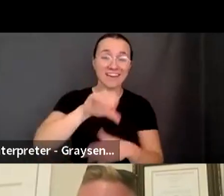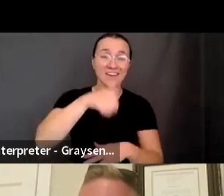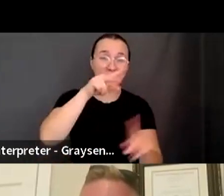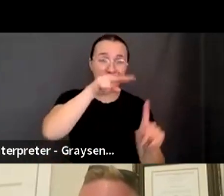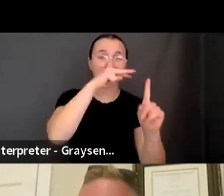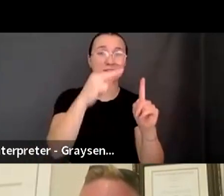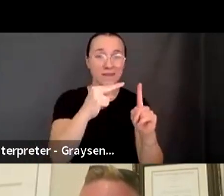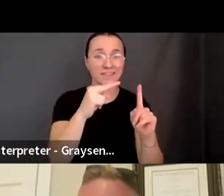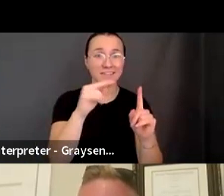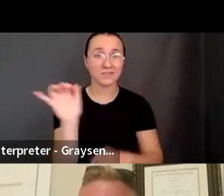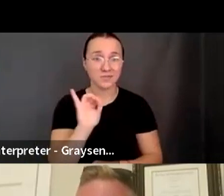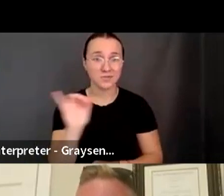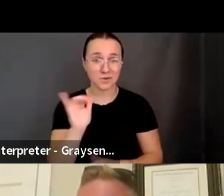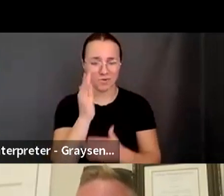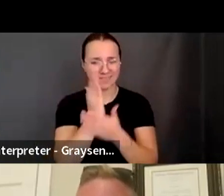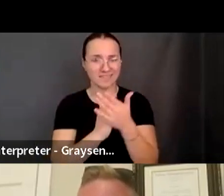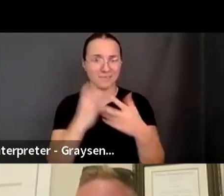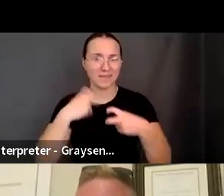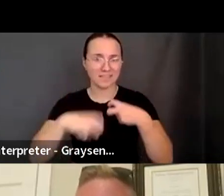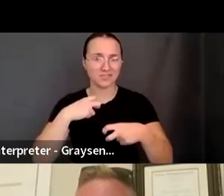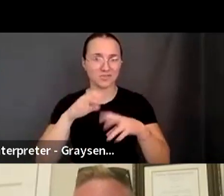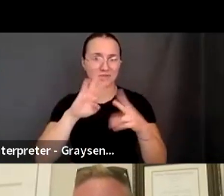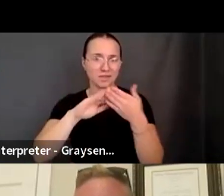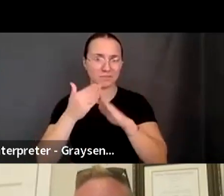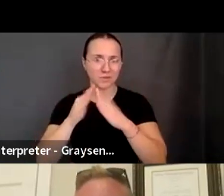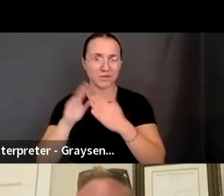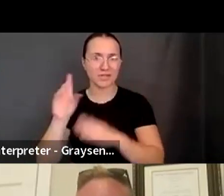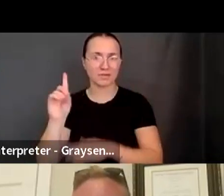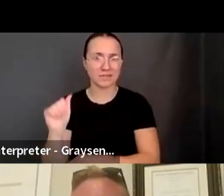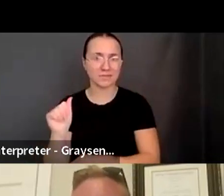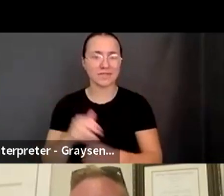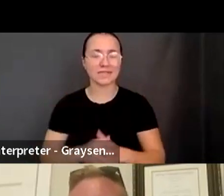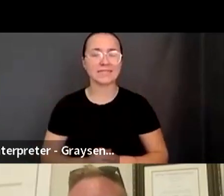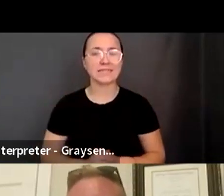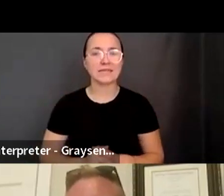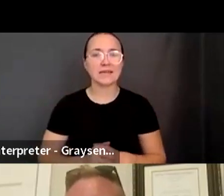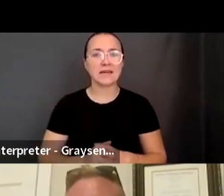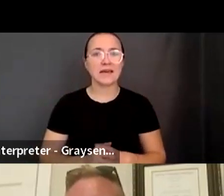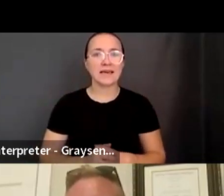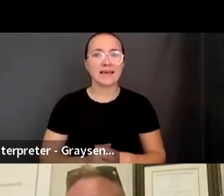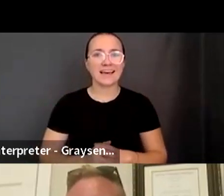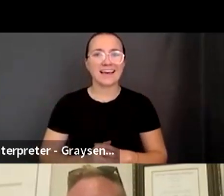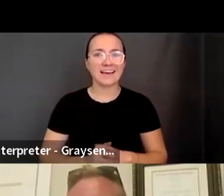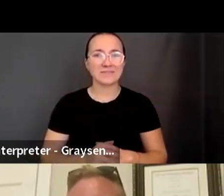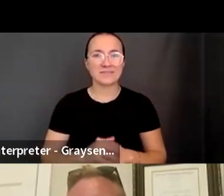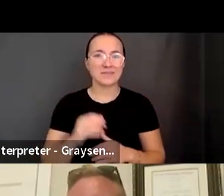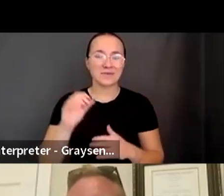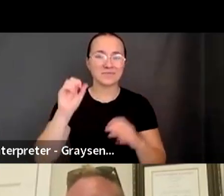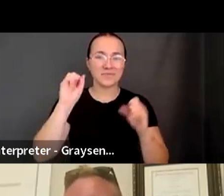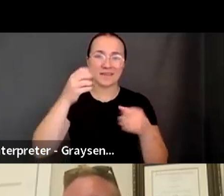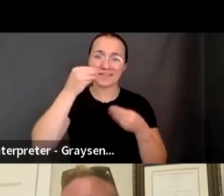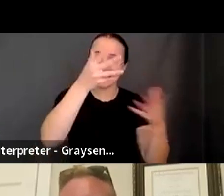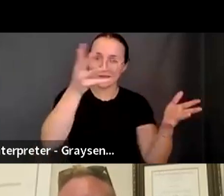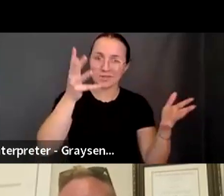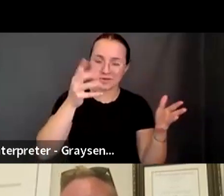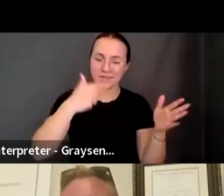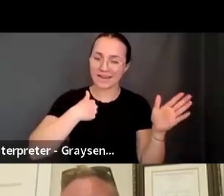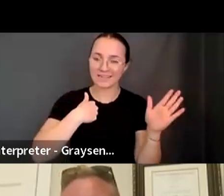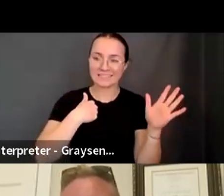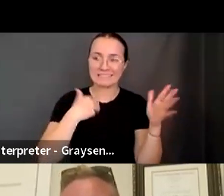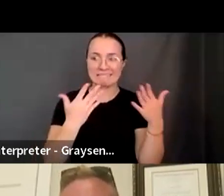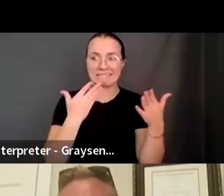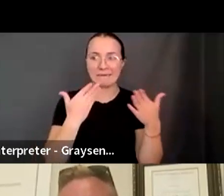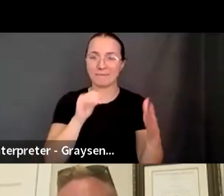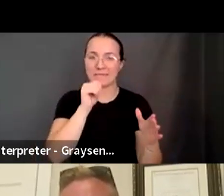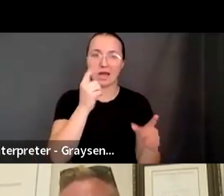perspectives on some of the stuff. You know, Joel, for example, can tell them that I'm off base on some things. So that'd be good for them